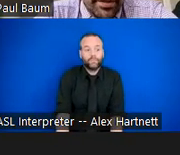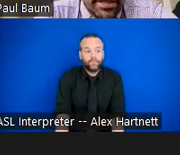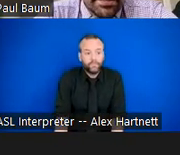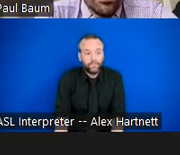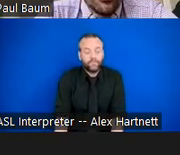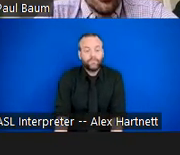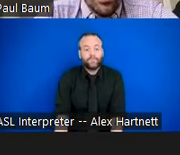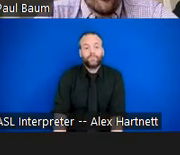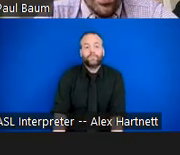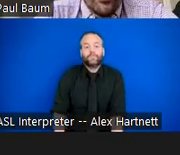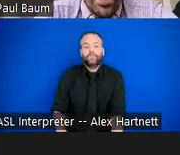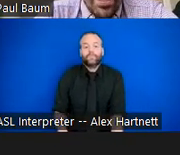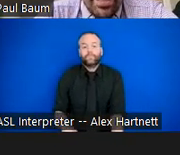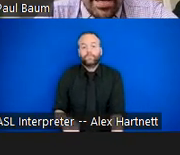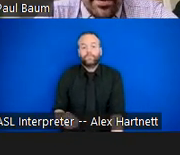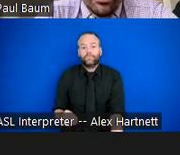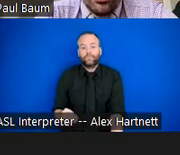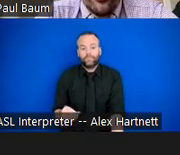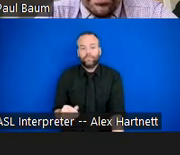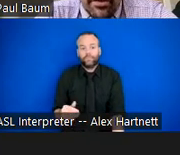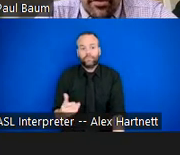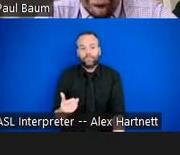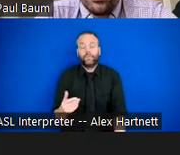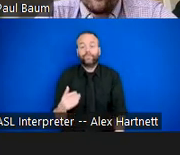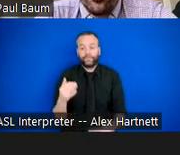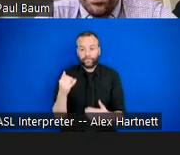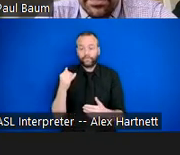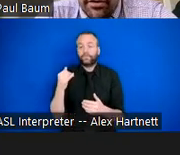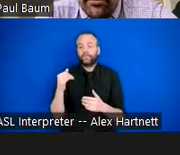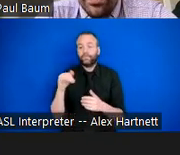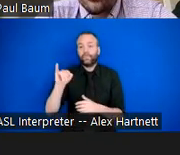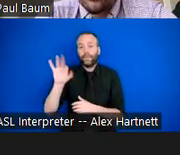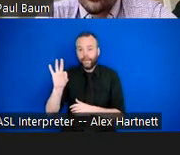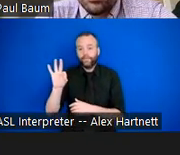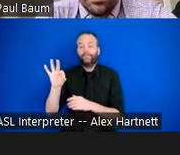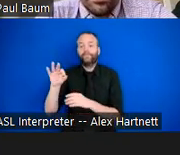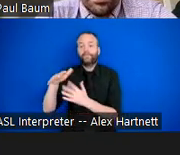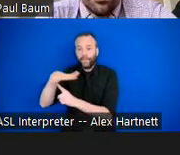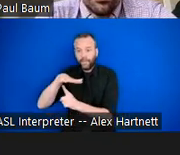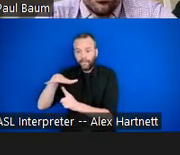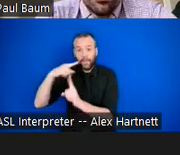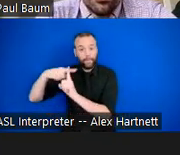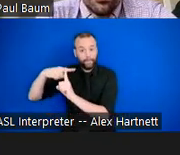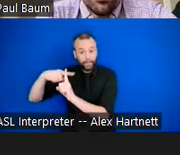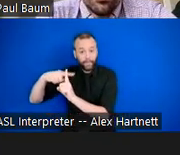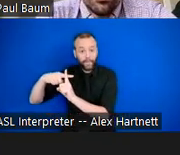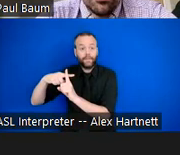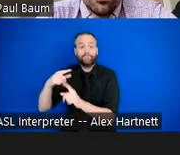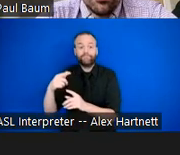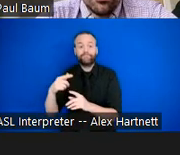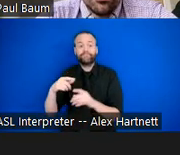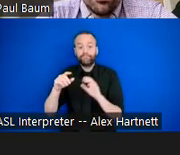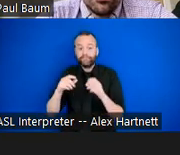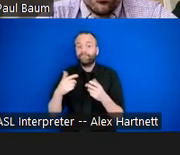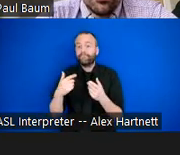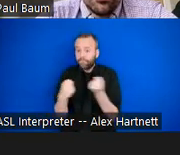LGBTQ plus, have higher academic achievements, lower rates of truancy, lower rates of substance use.